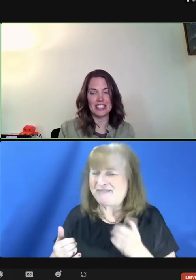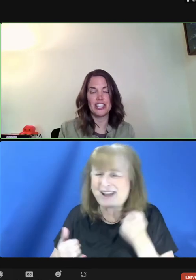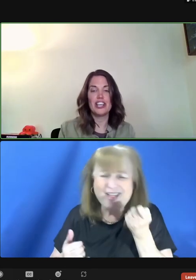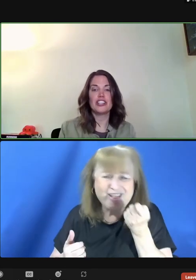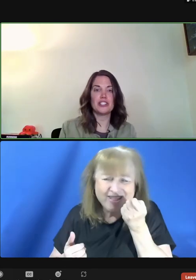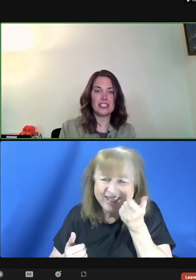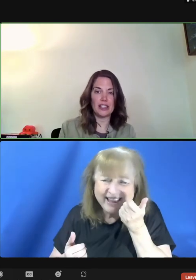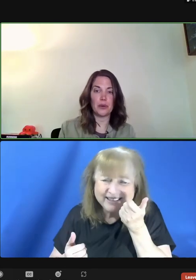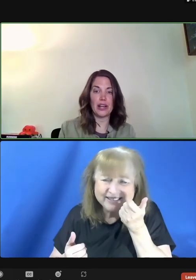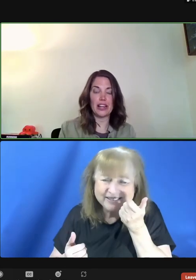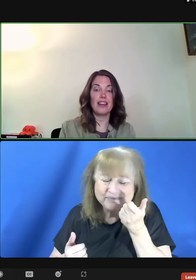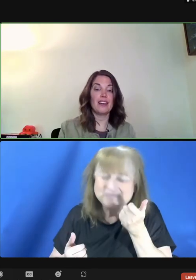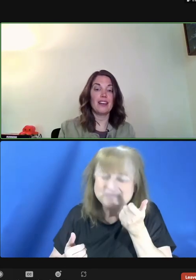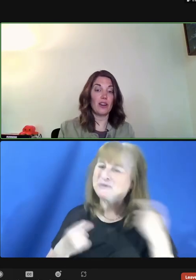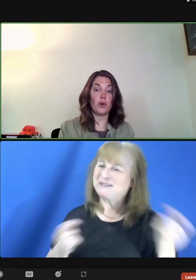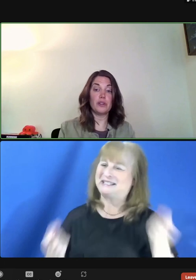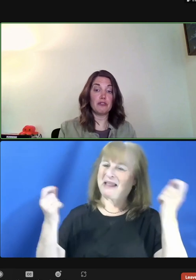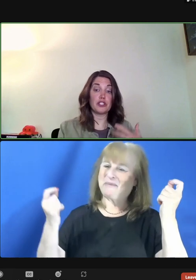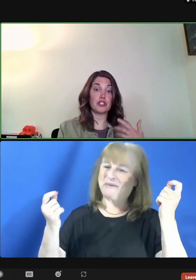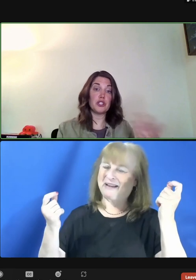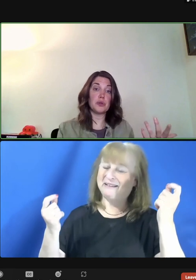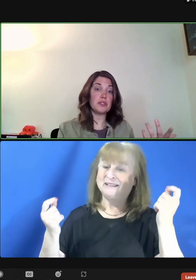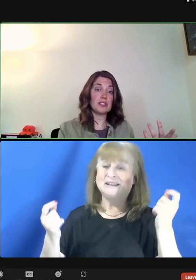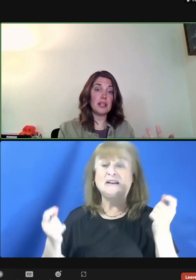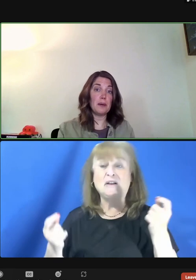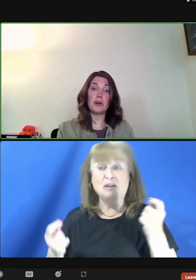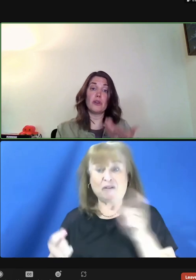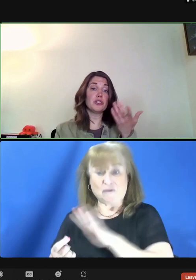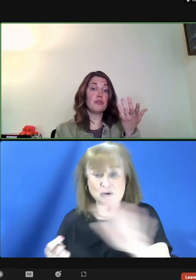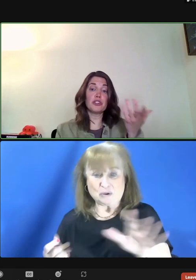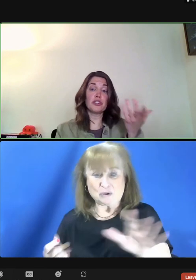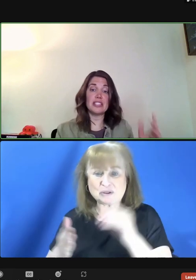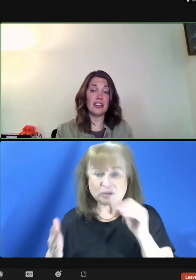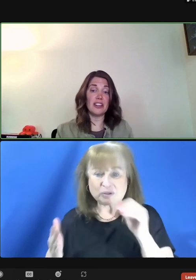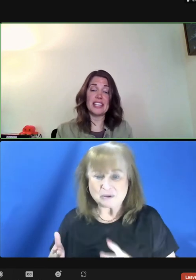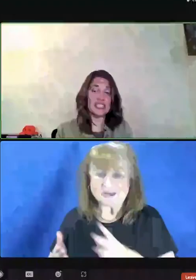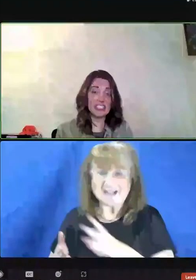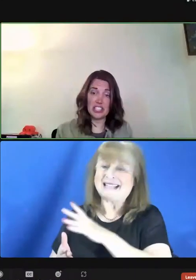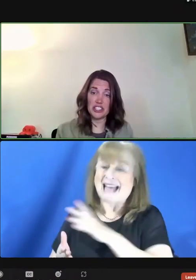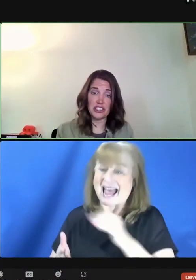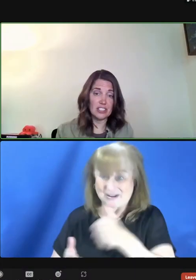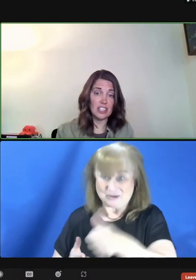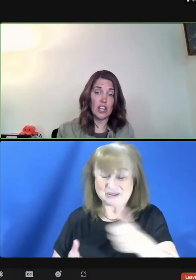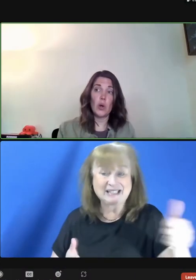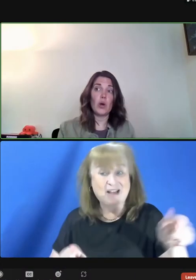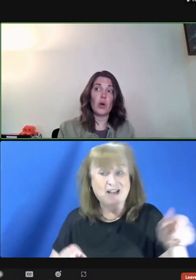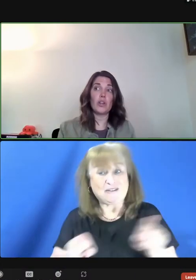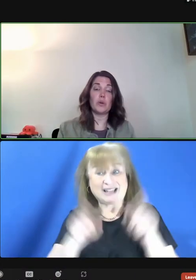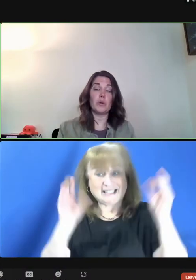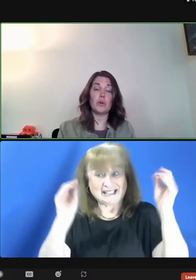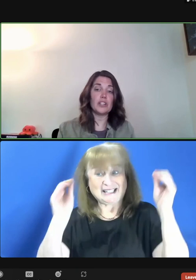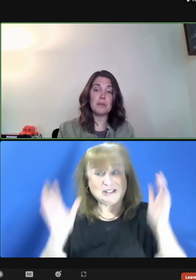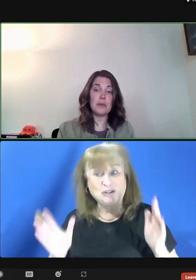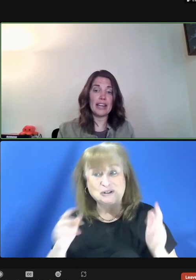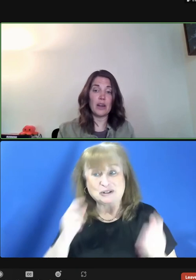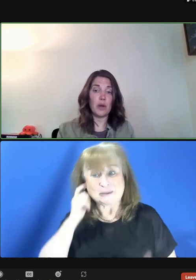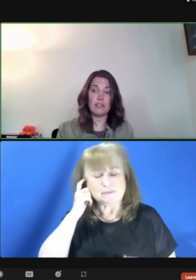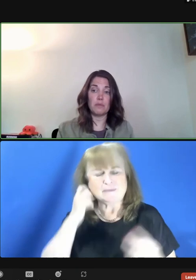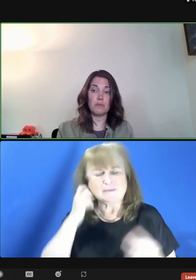littlest things to celebrate, not only for your students, but also for yourselves as teachers.